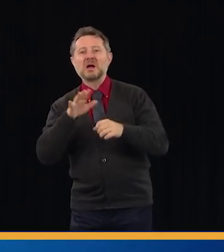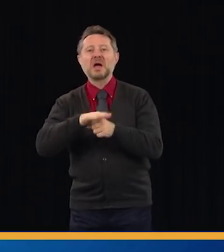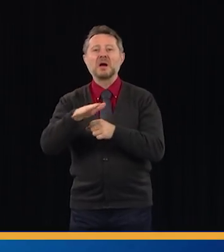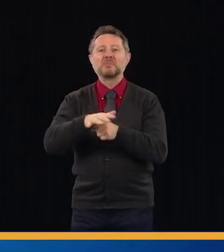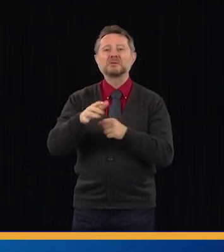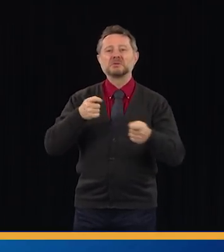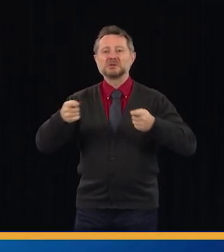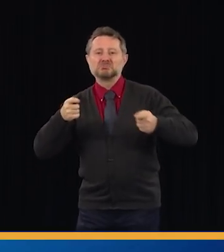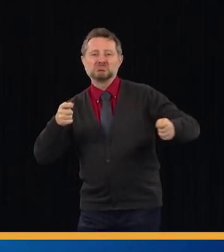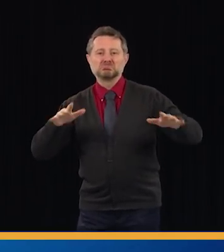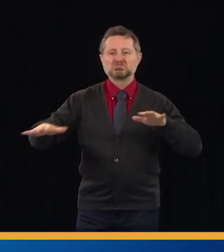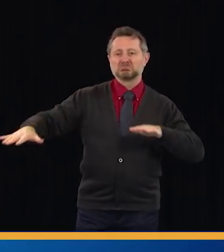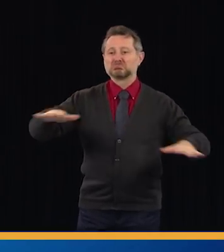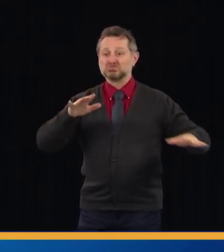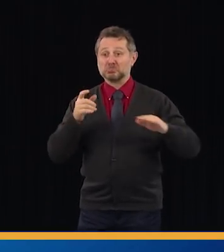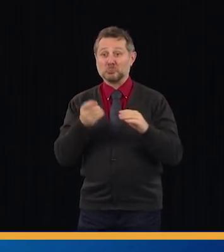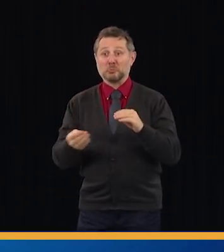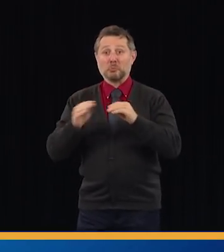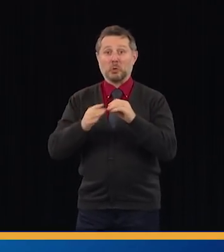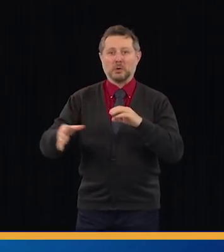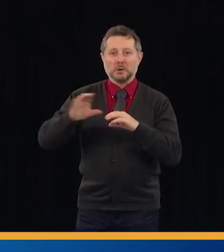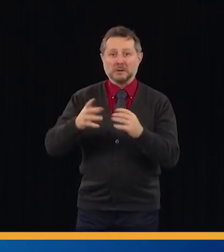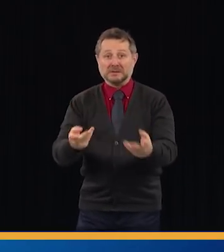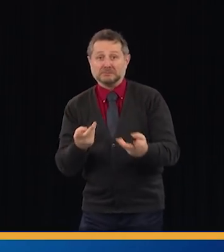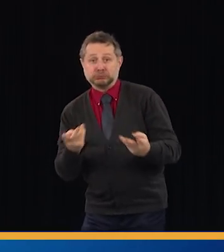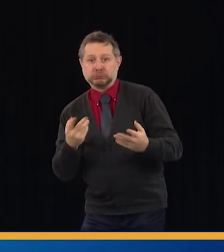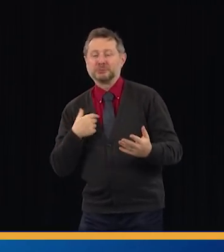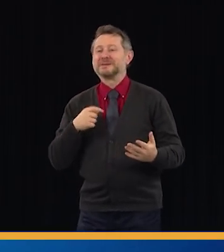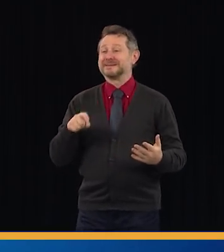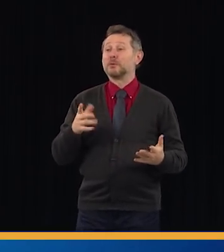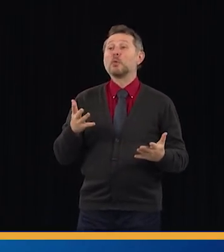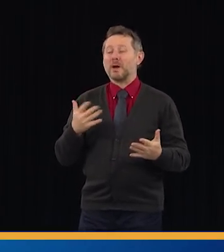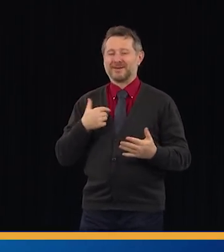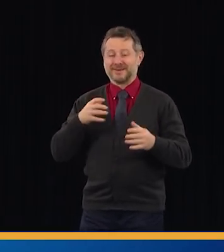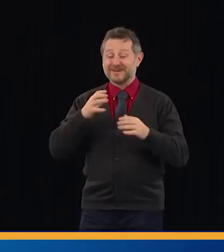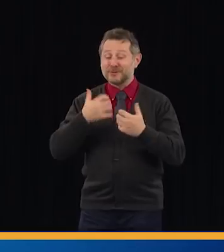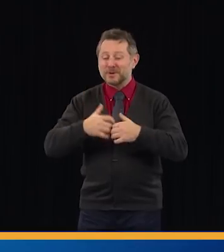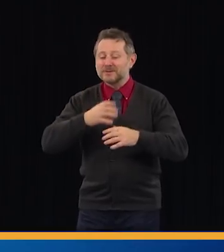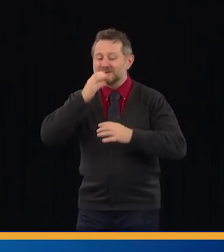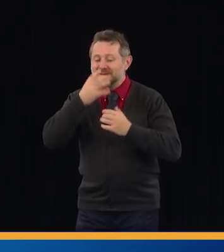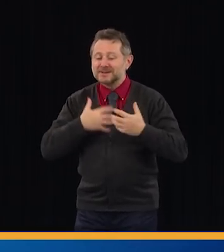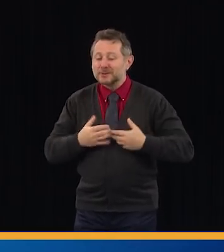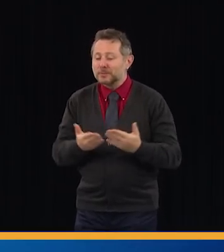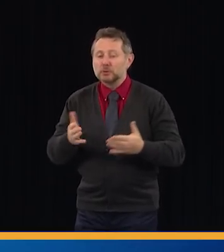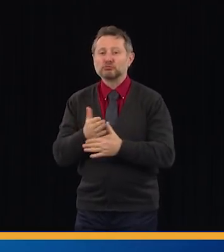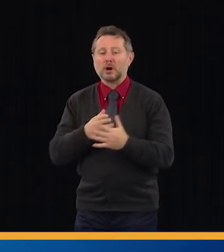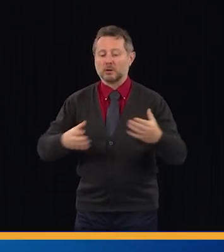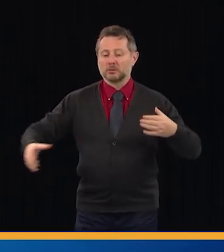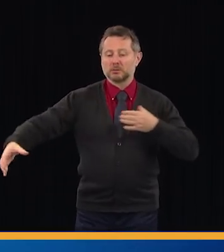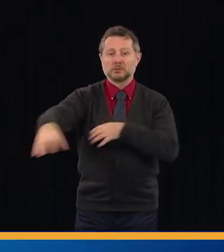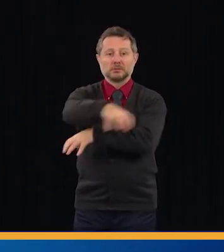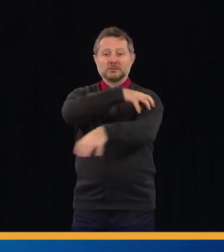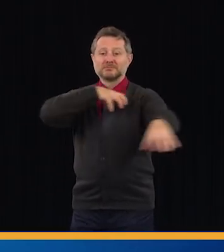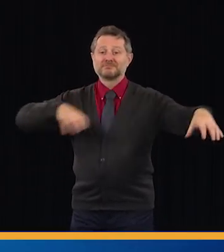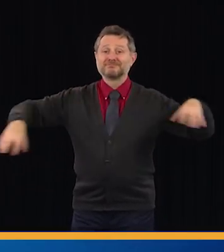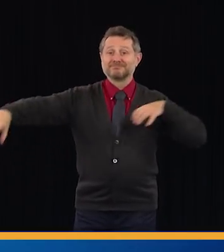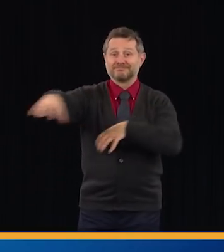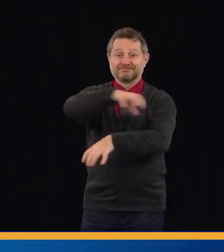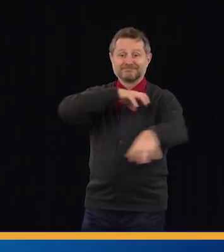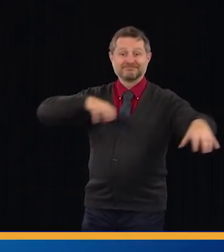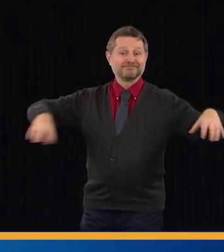more people. The sharing of equipment, which has been really one of the